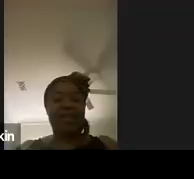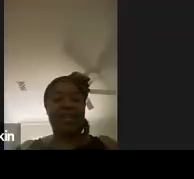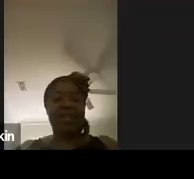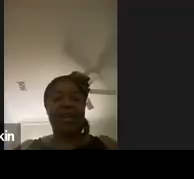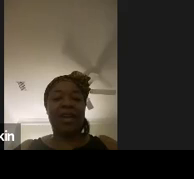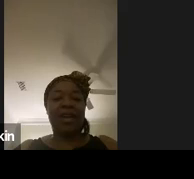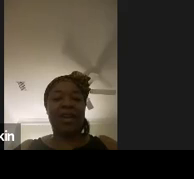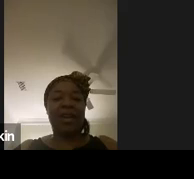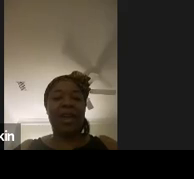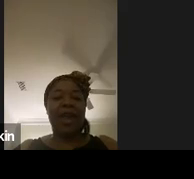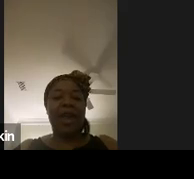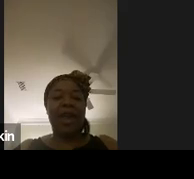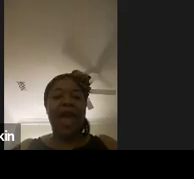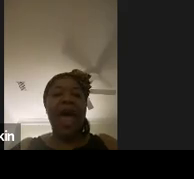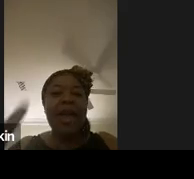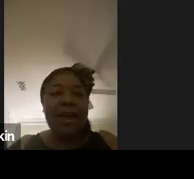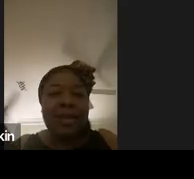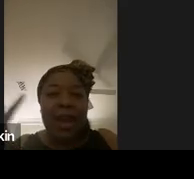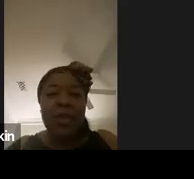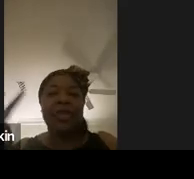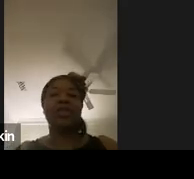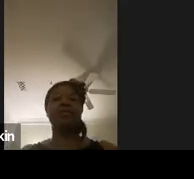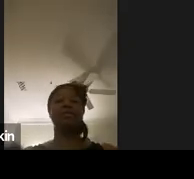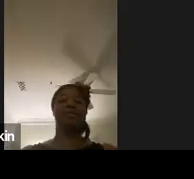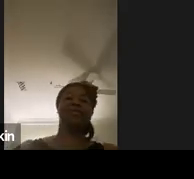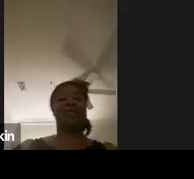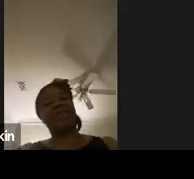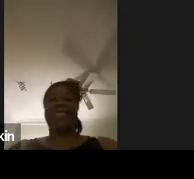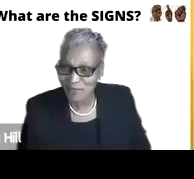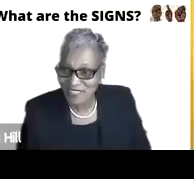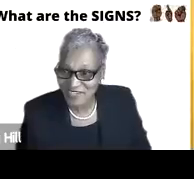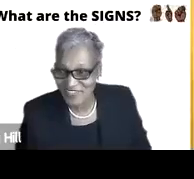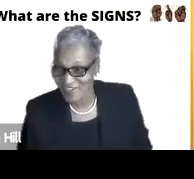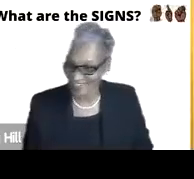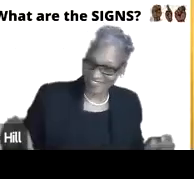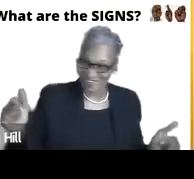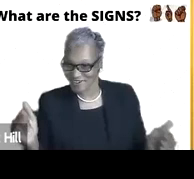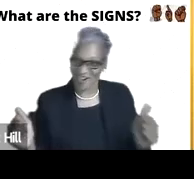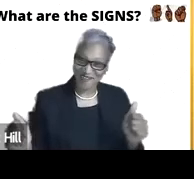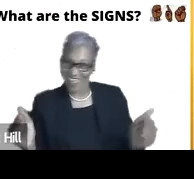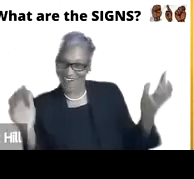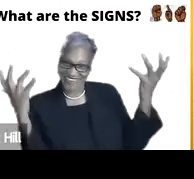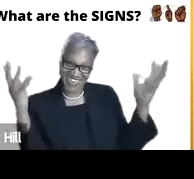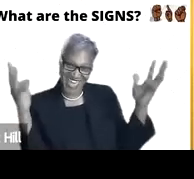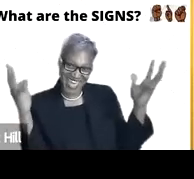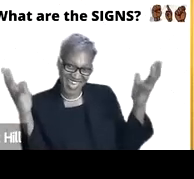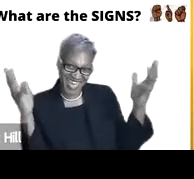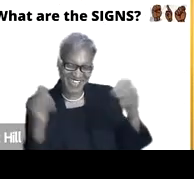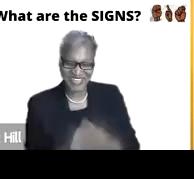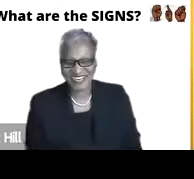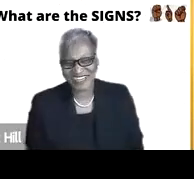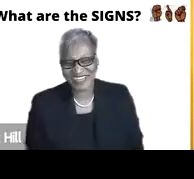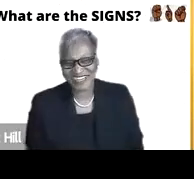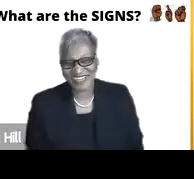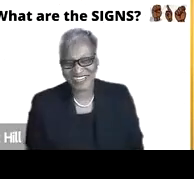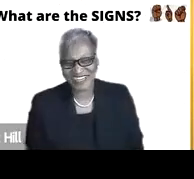Mask. And thank you for sharing that because we do. I asked that question. Okay, Miss Sylvia, you go now. Yay.